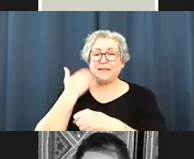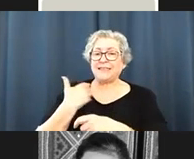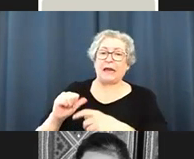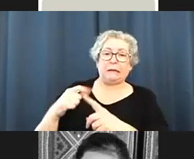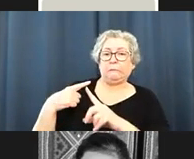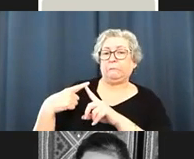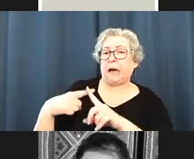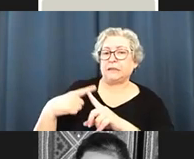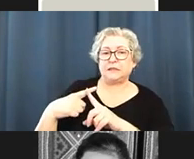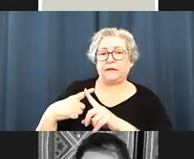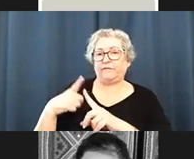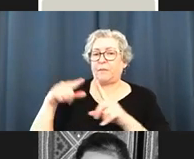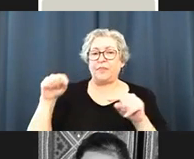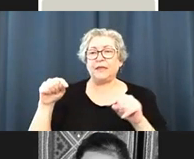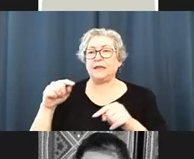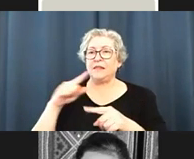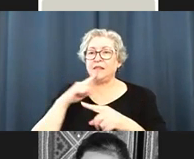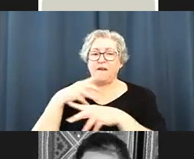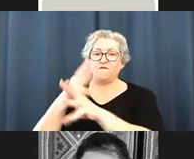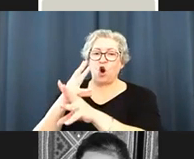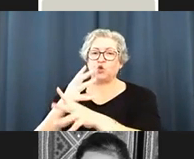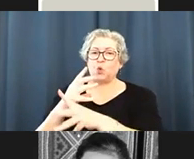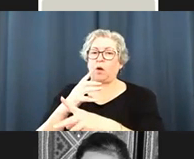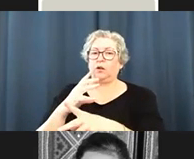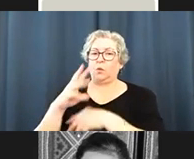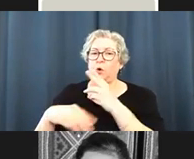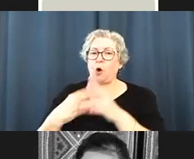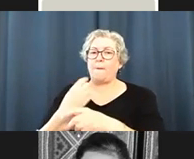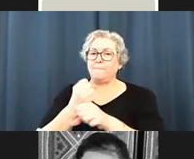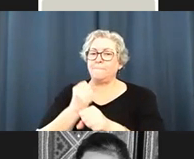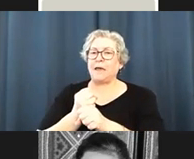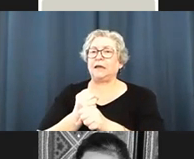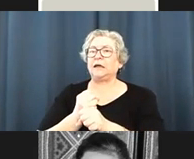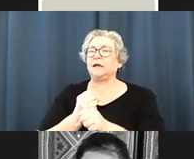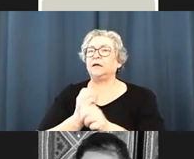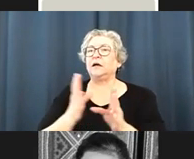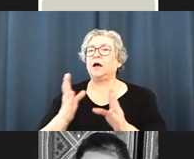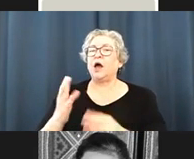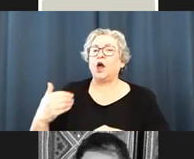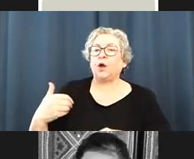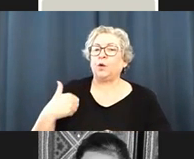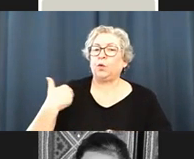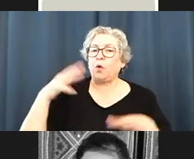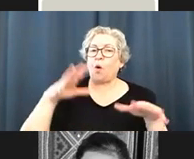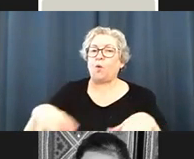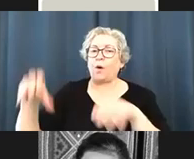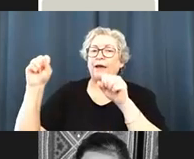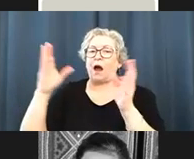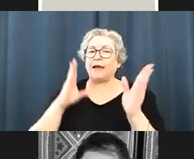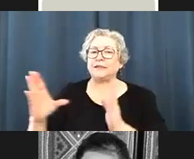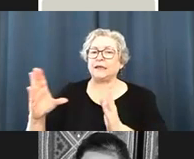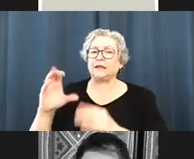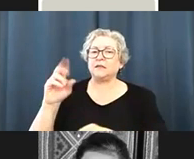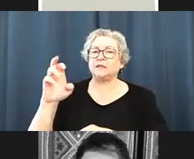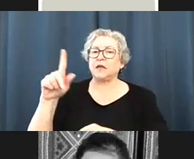kind, is this virtual world has made things really, really awesome. Youth organizing the summit. Okay, presentations